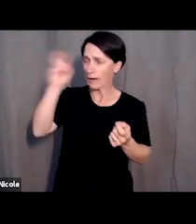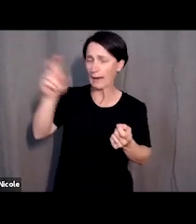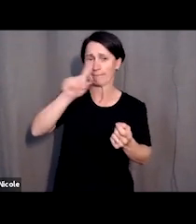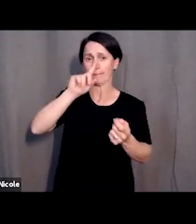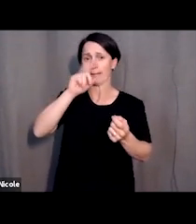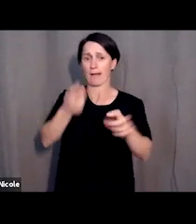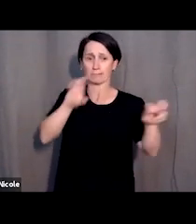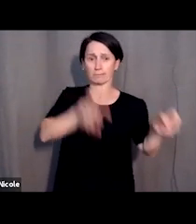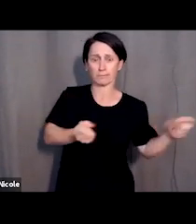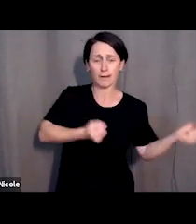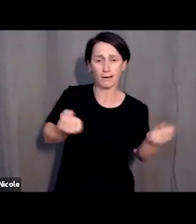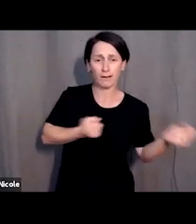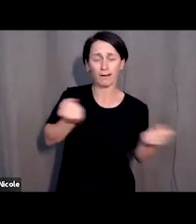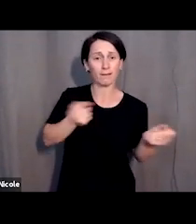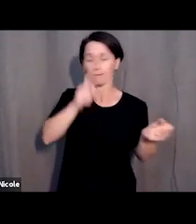to an appointment.